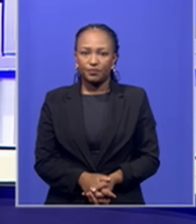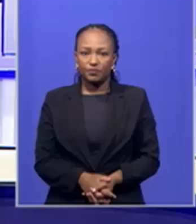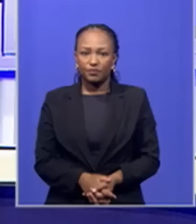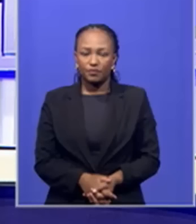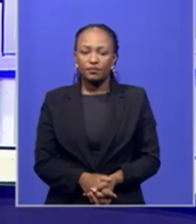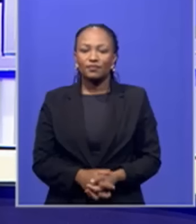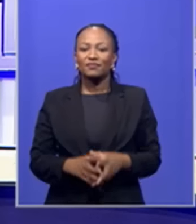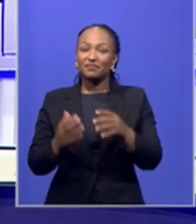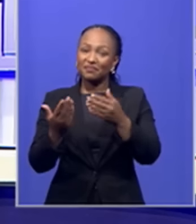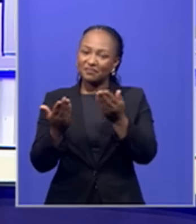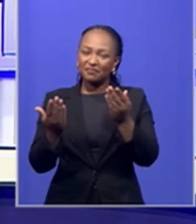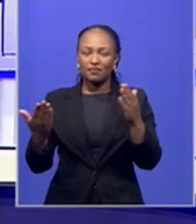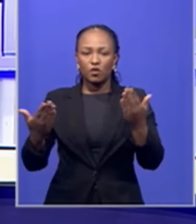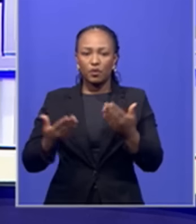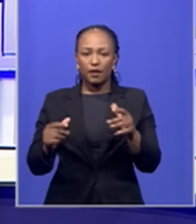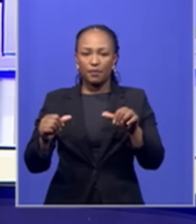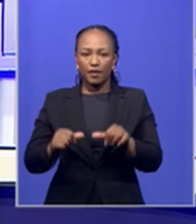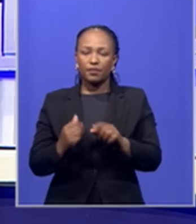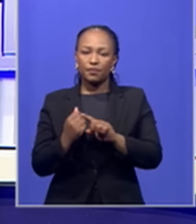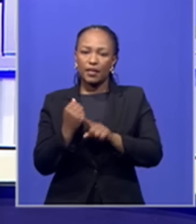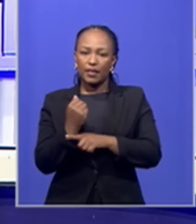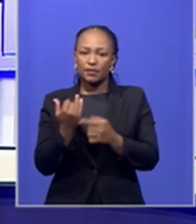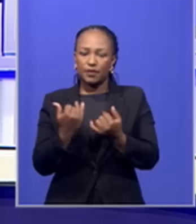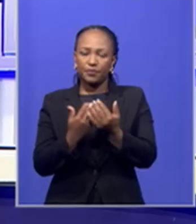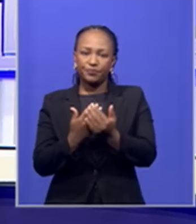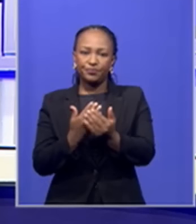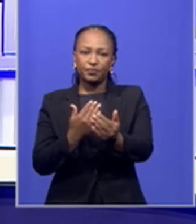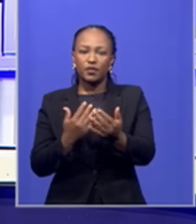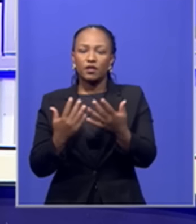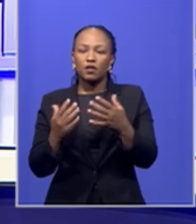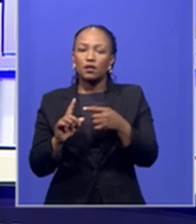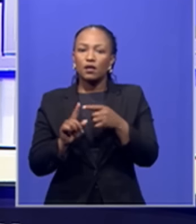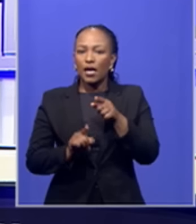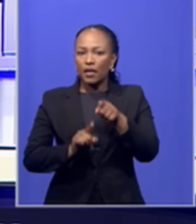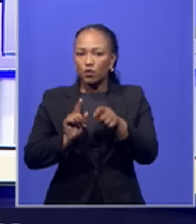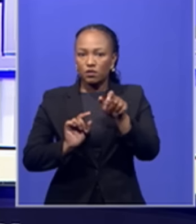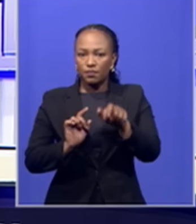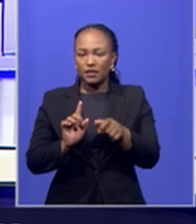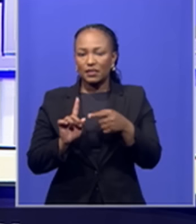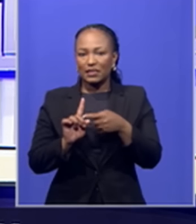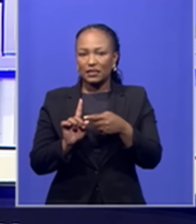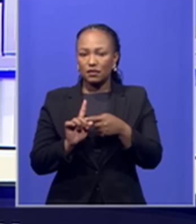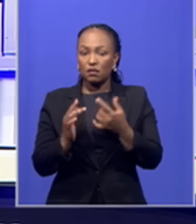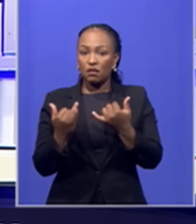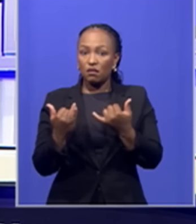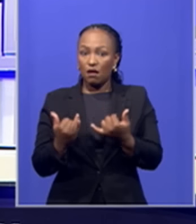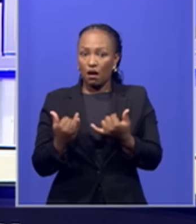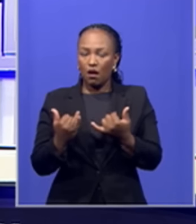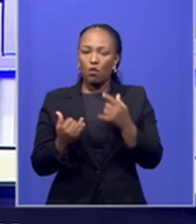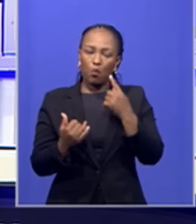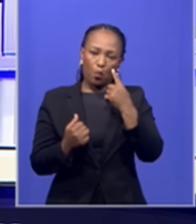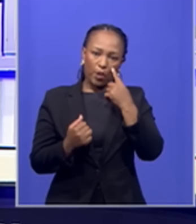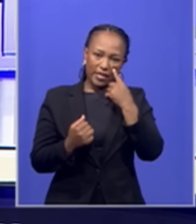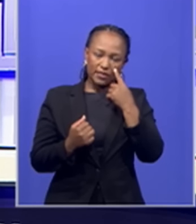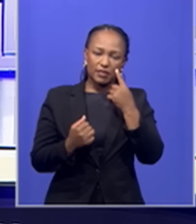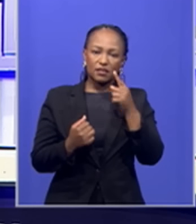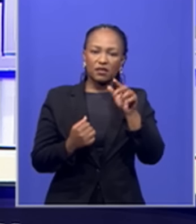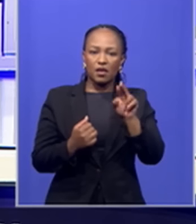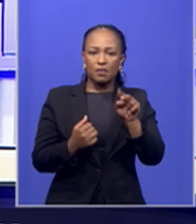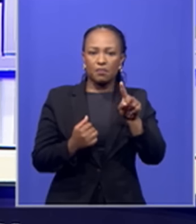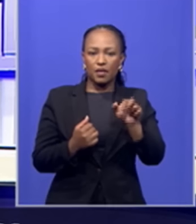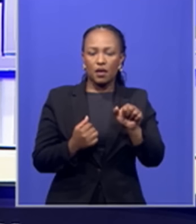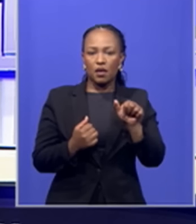Re boe gape re go amogela mogaetsho mo karolong ya bofelo mme re ditshweletse ka gore molatofadiwa wa maloba yo ga jaana a fetogileng go nna paki ya puso mo